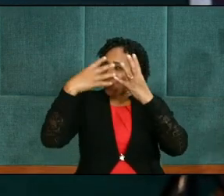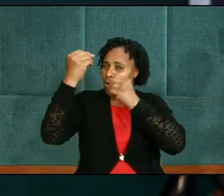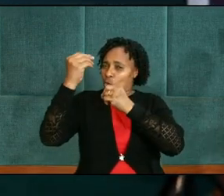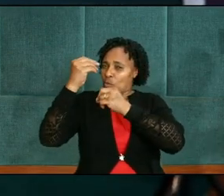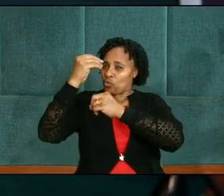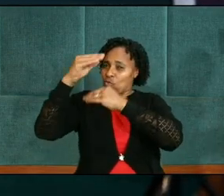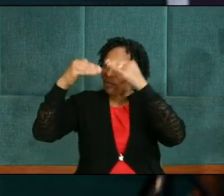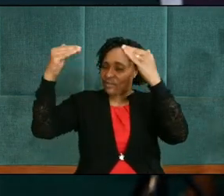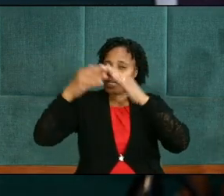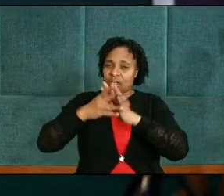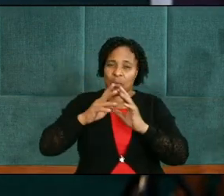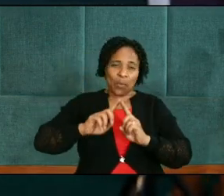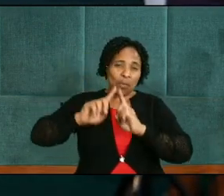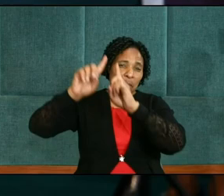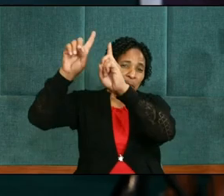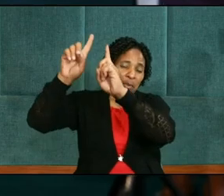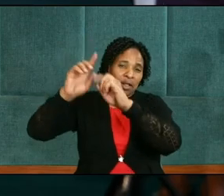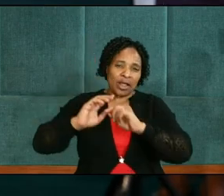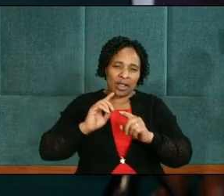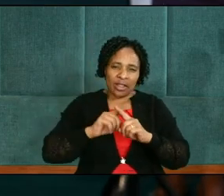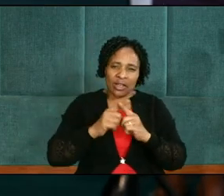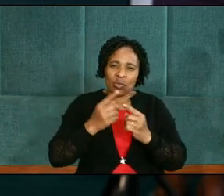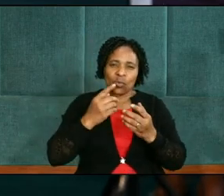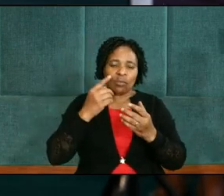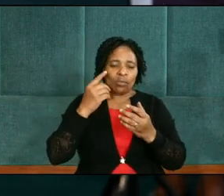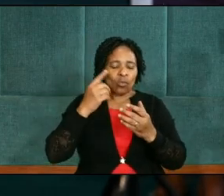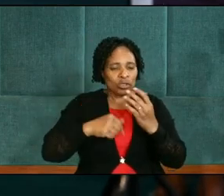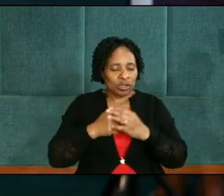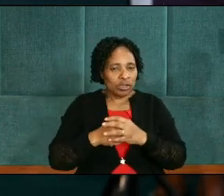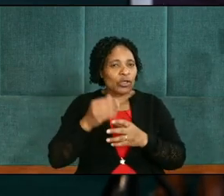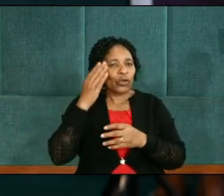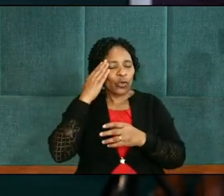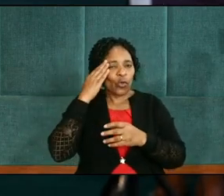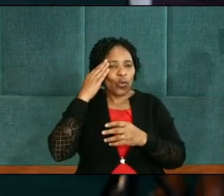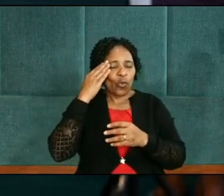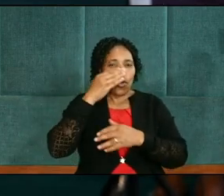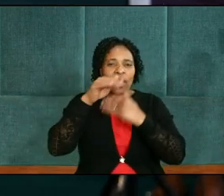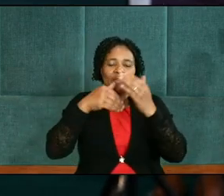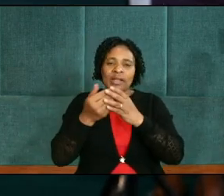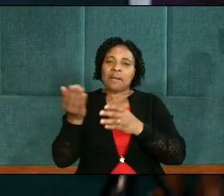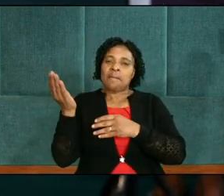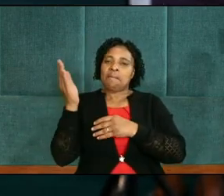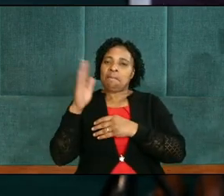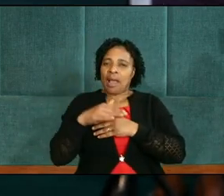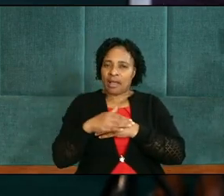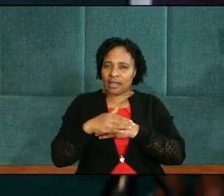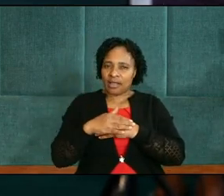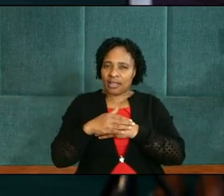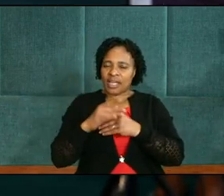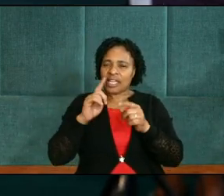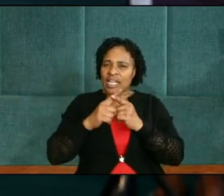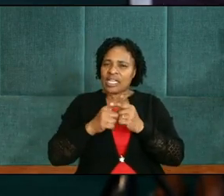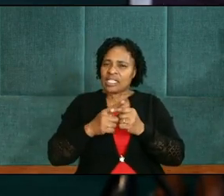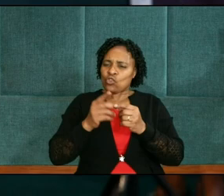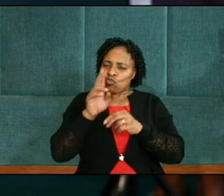breathe upon them the Holy Spirit. And then we know that he went to heaven and came back. And he spent 40 days